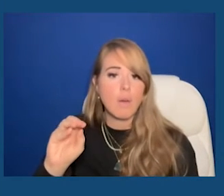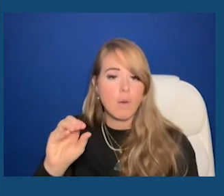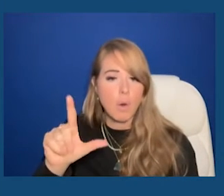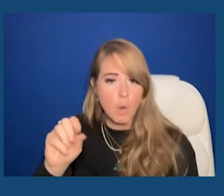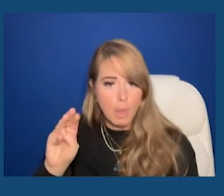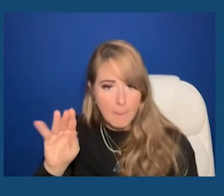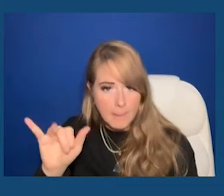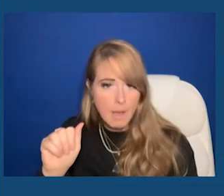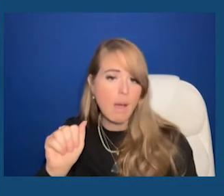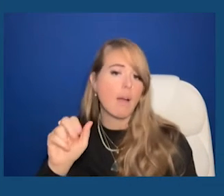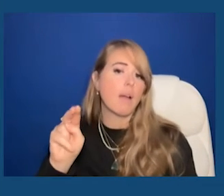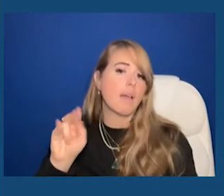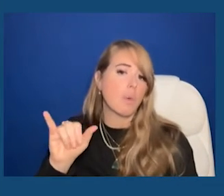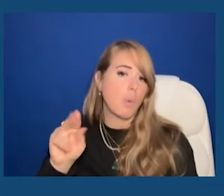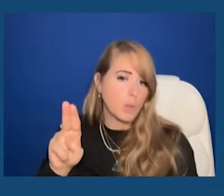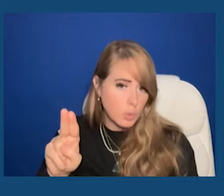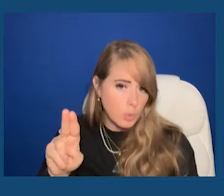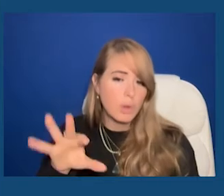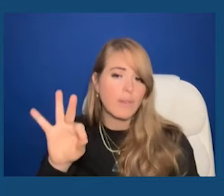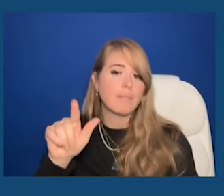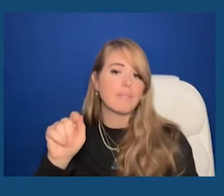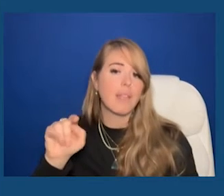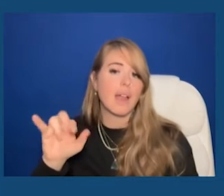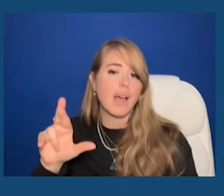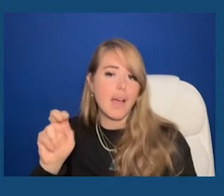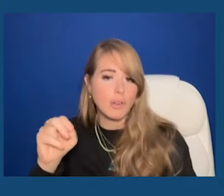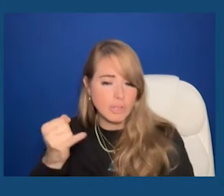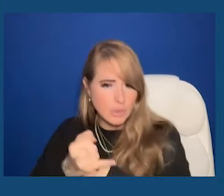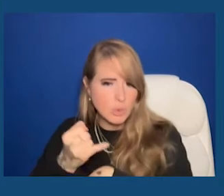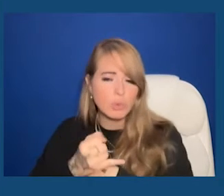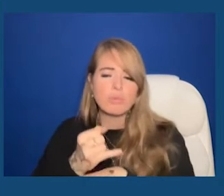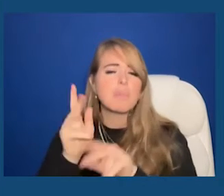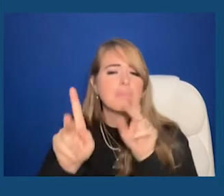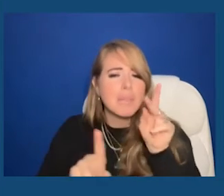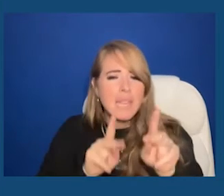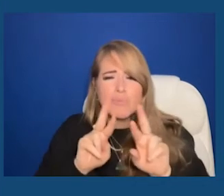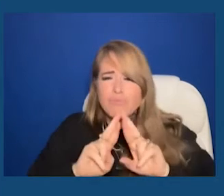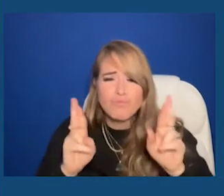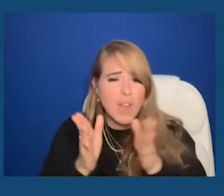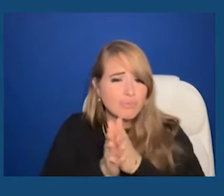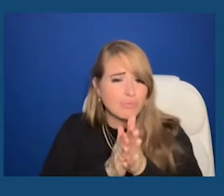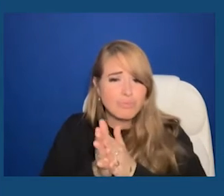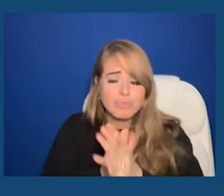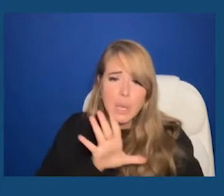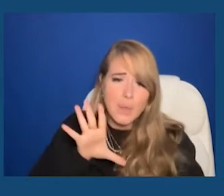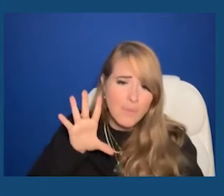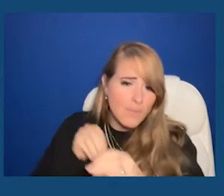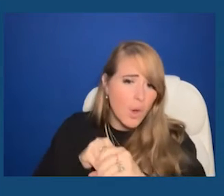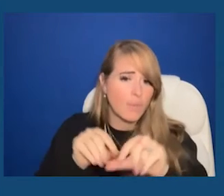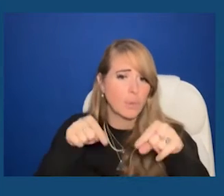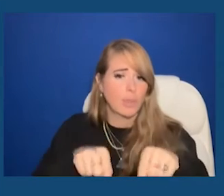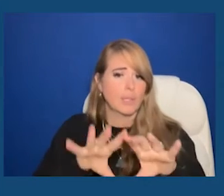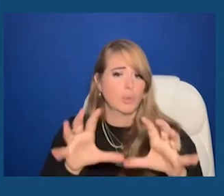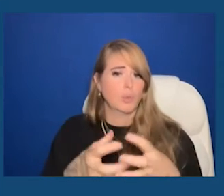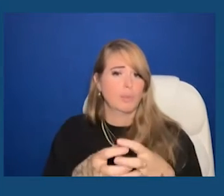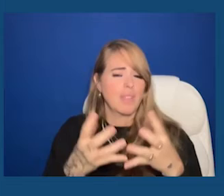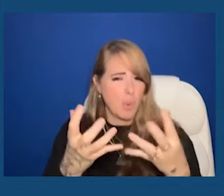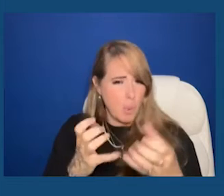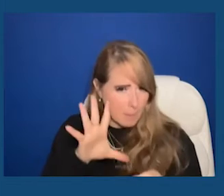NYU, Flatiron Institute, others. People are buying into this consortium. They want to be part of this.